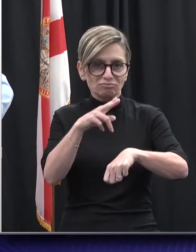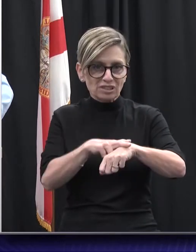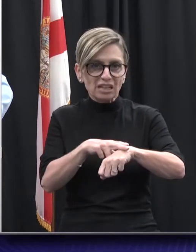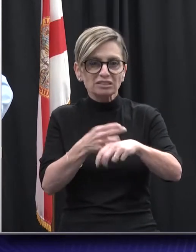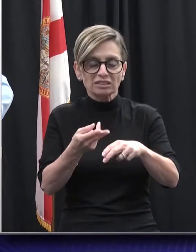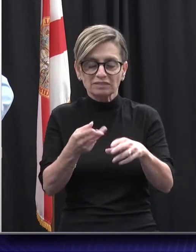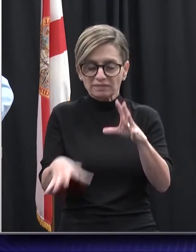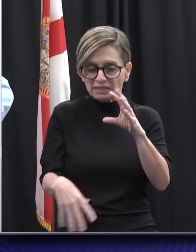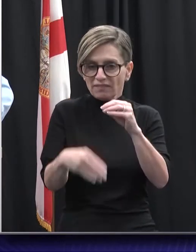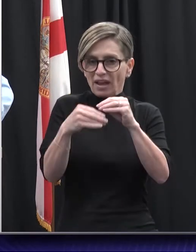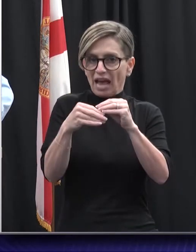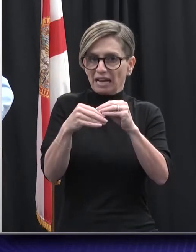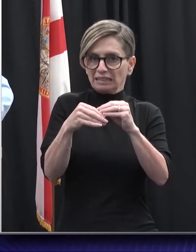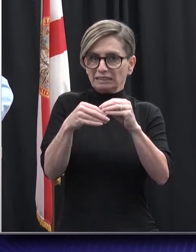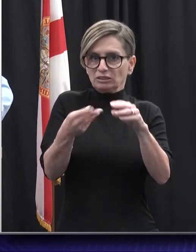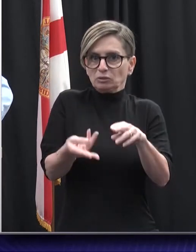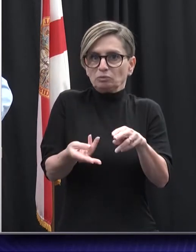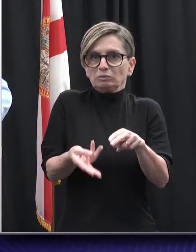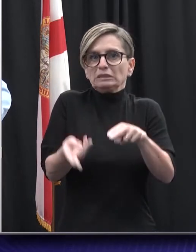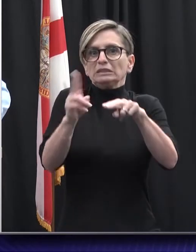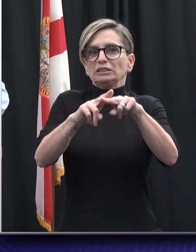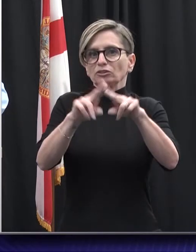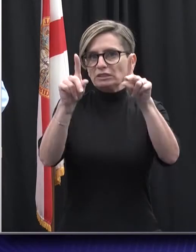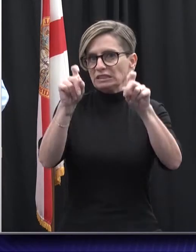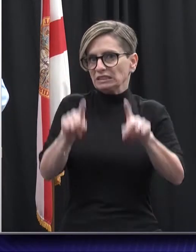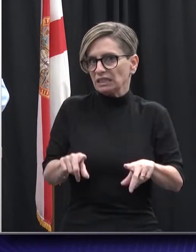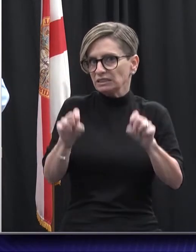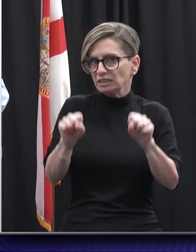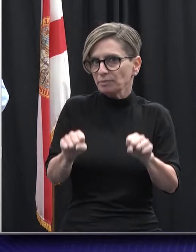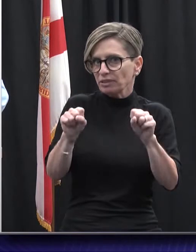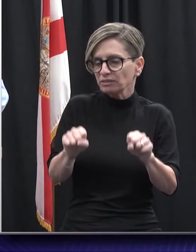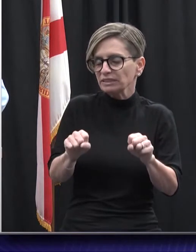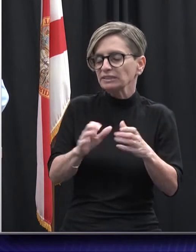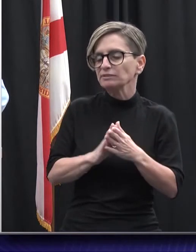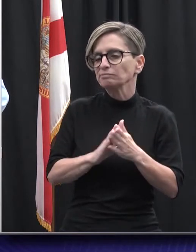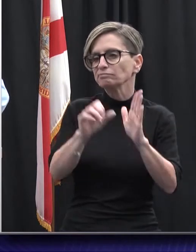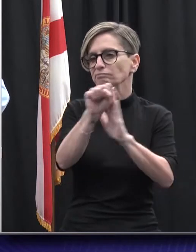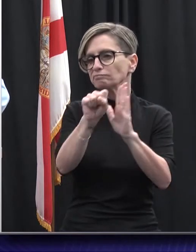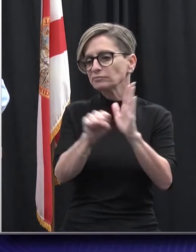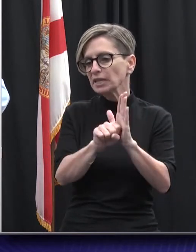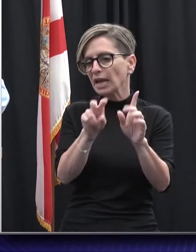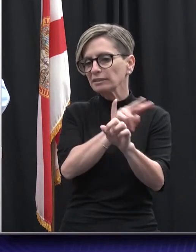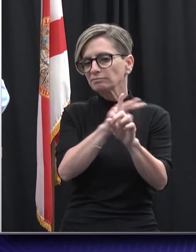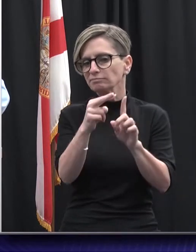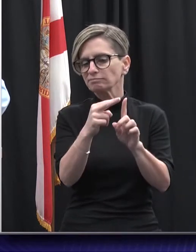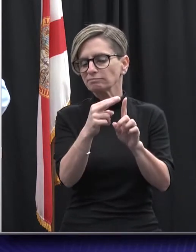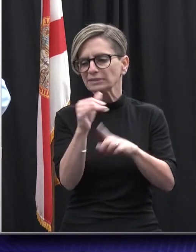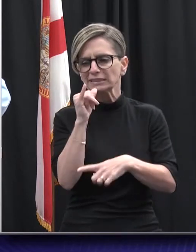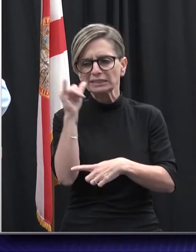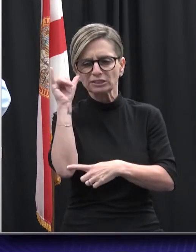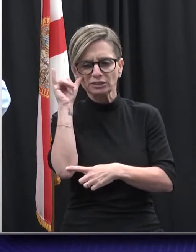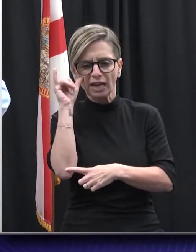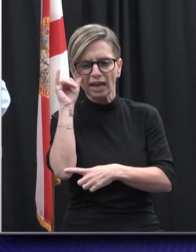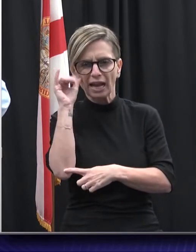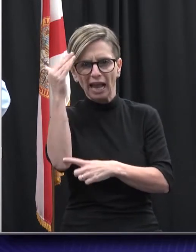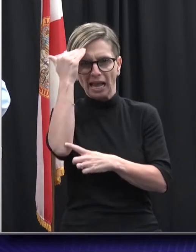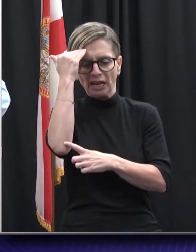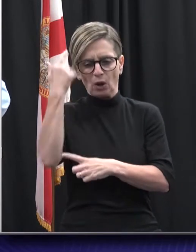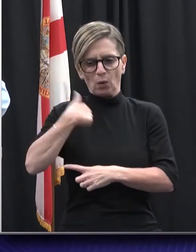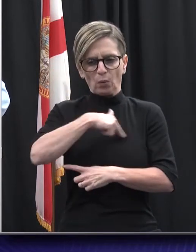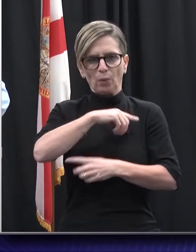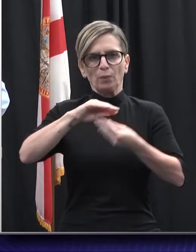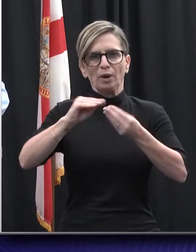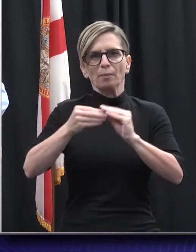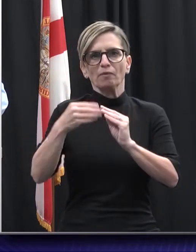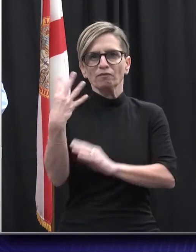to increase our testing capabilities. You know, from a state perspective, as of a day ago, I know we ranked number 4 in the country